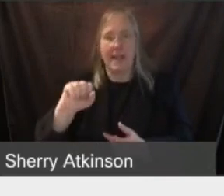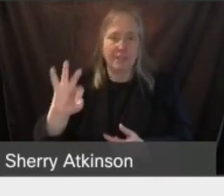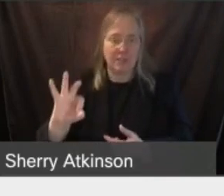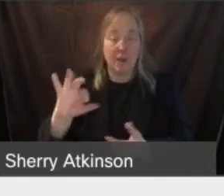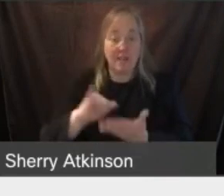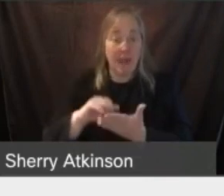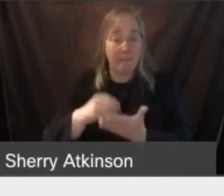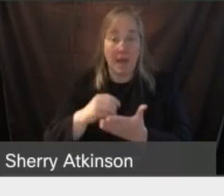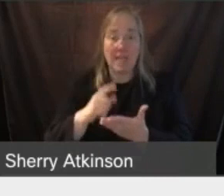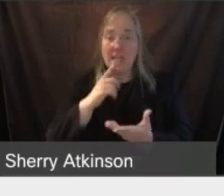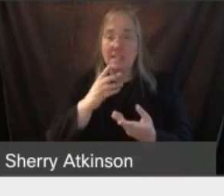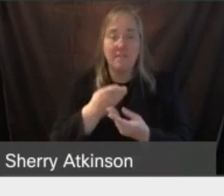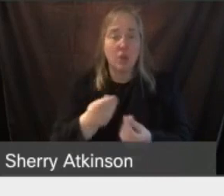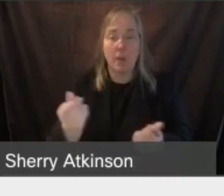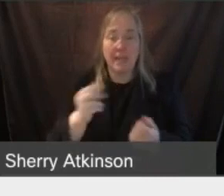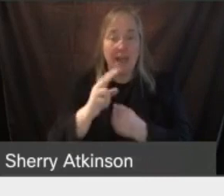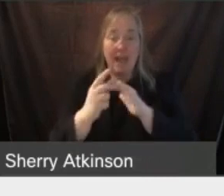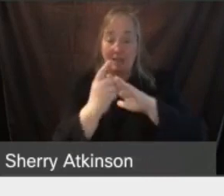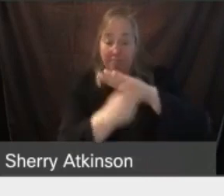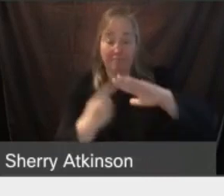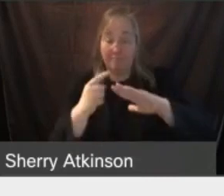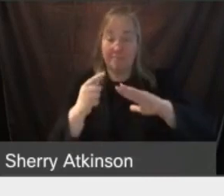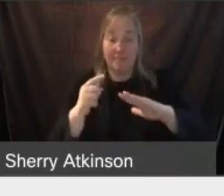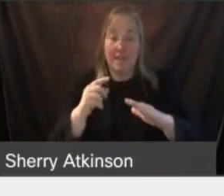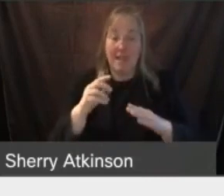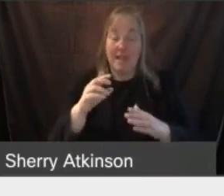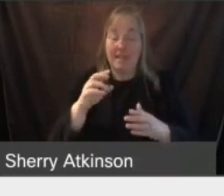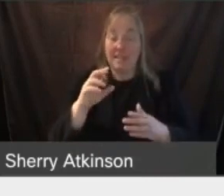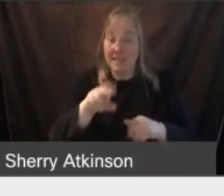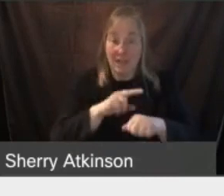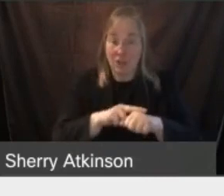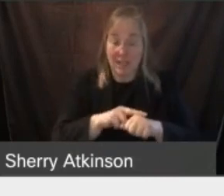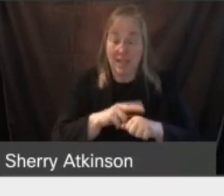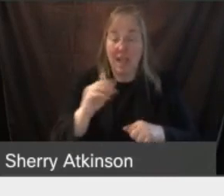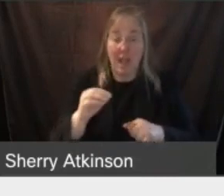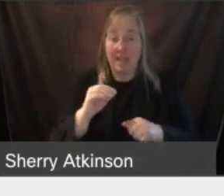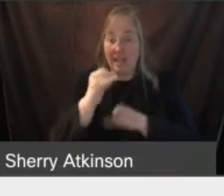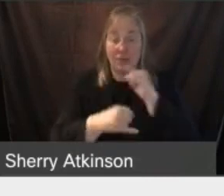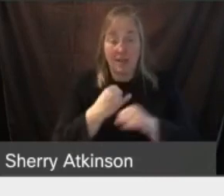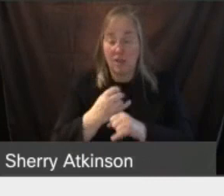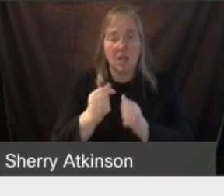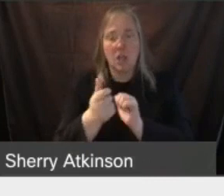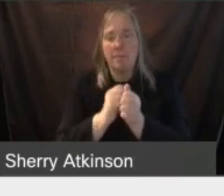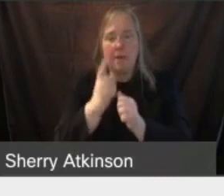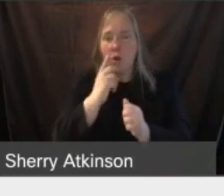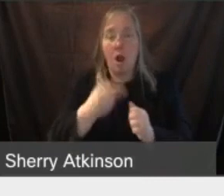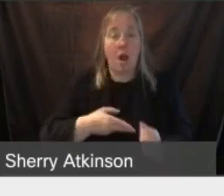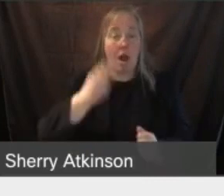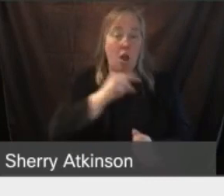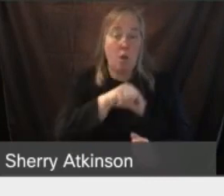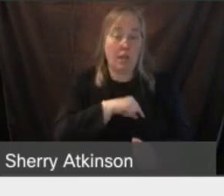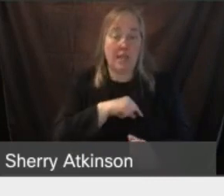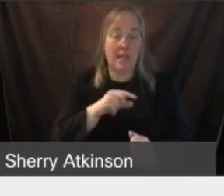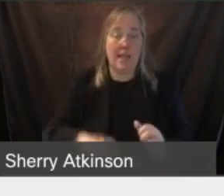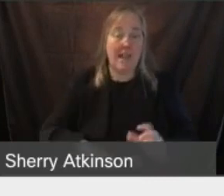money is fluid nationally, it's fluid internationally, and the competition for the high quality investor